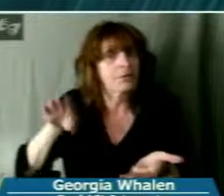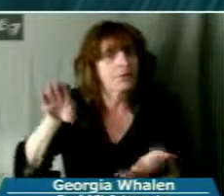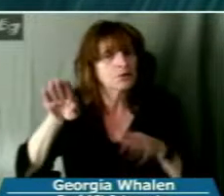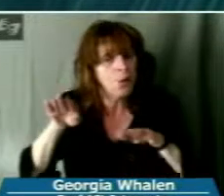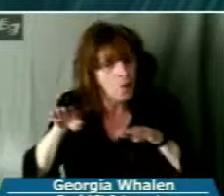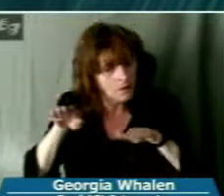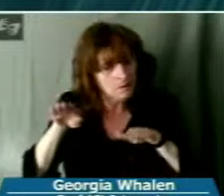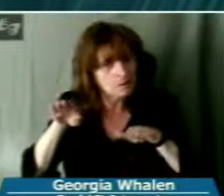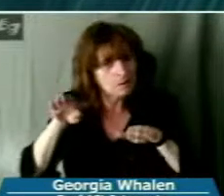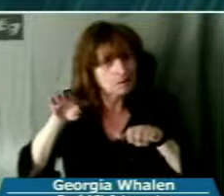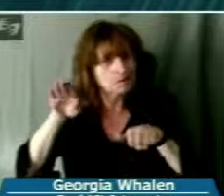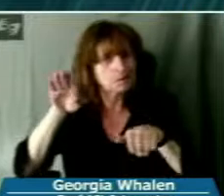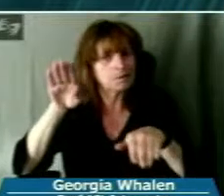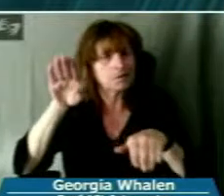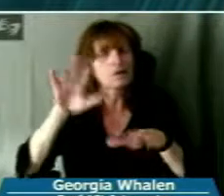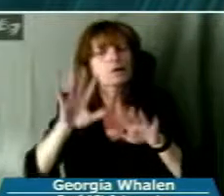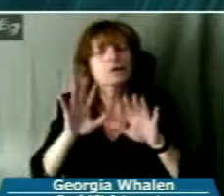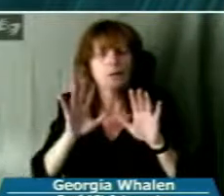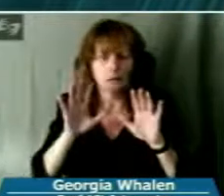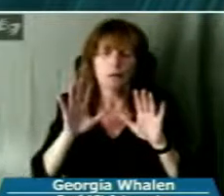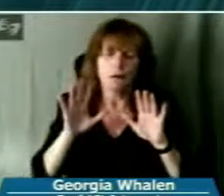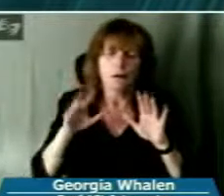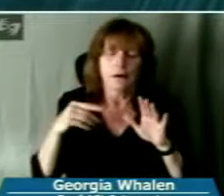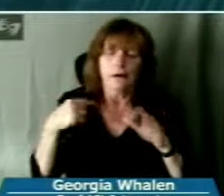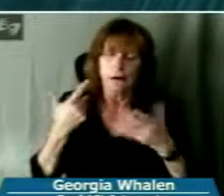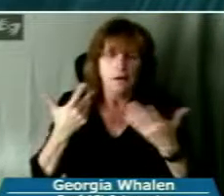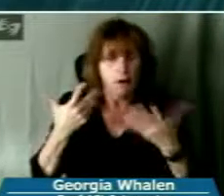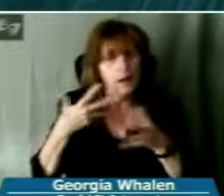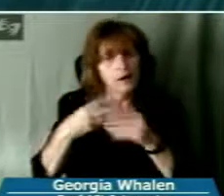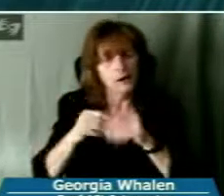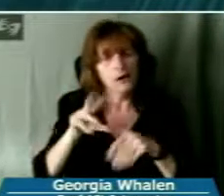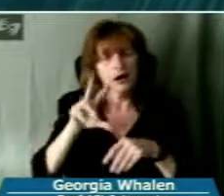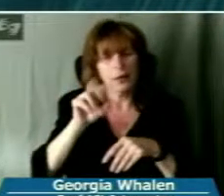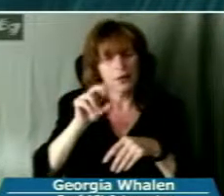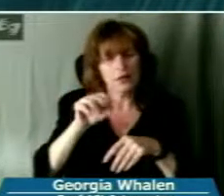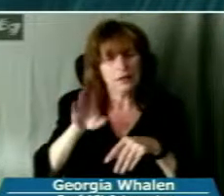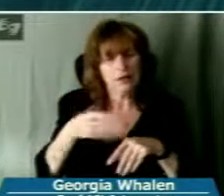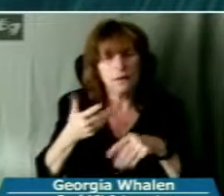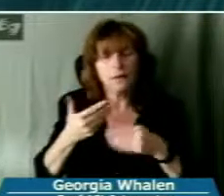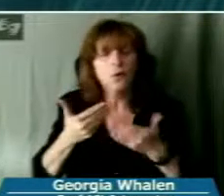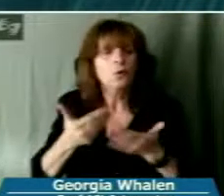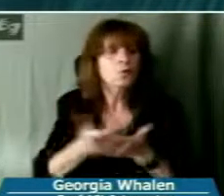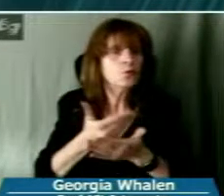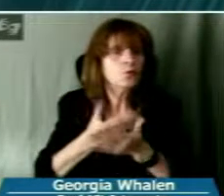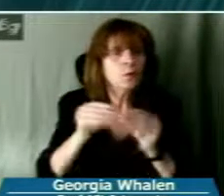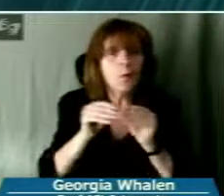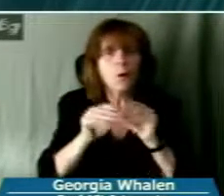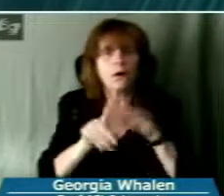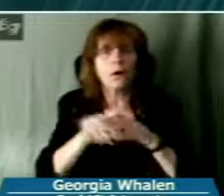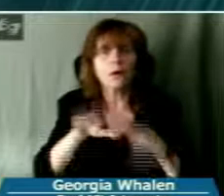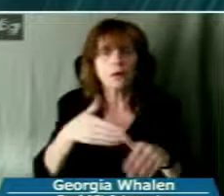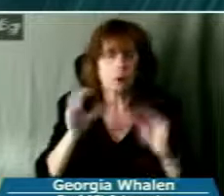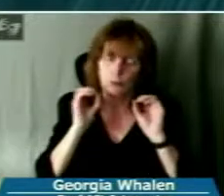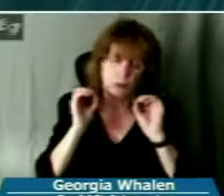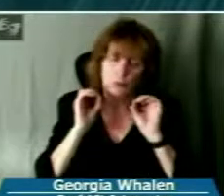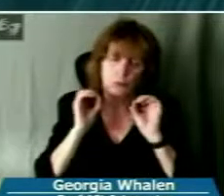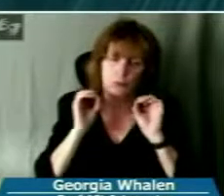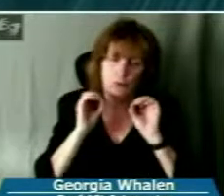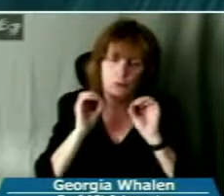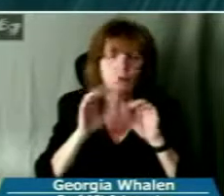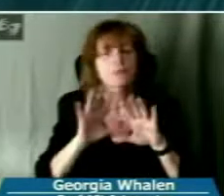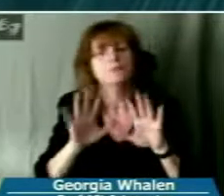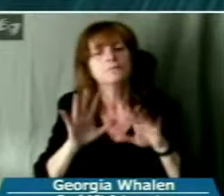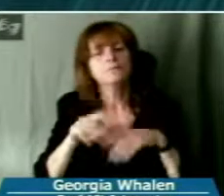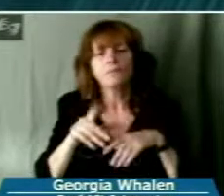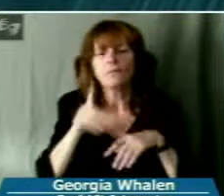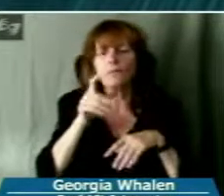now had 30 deaths. There are no new deaths, but that is the number of deaths we've had, primarily amongst those who are quite vulnerable to